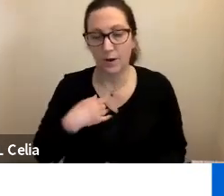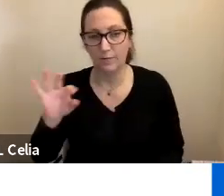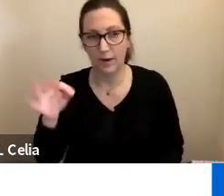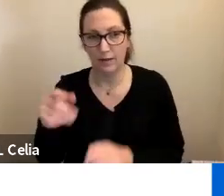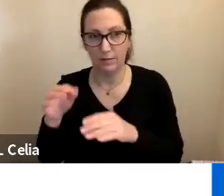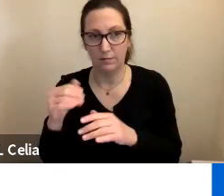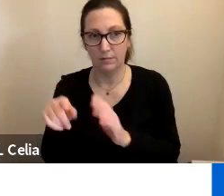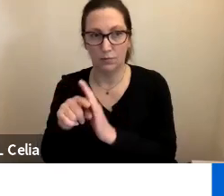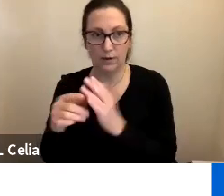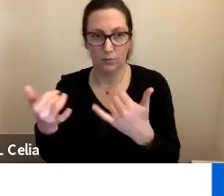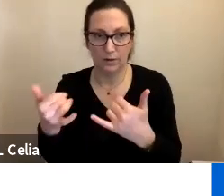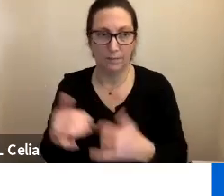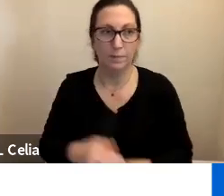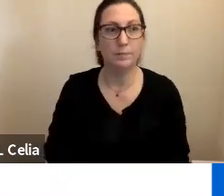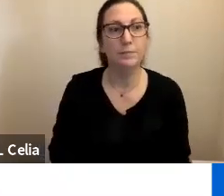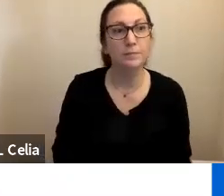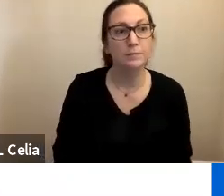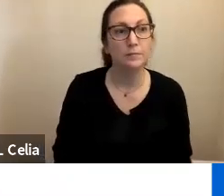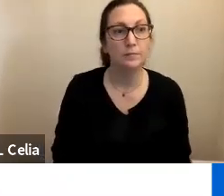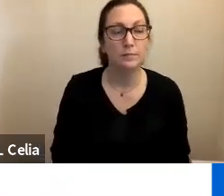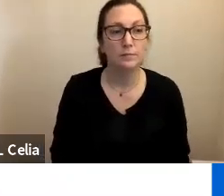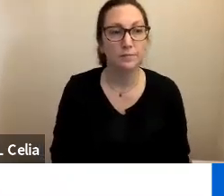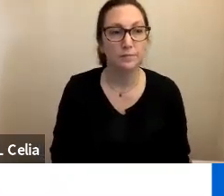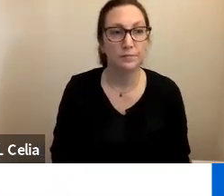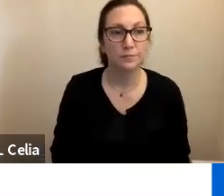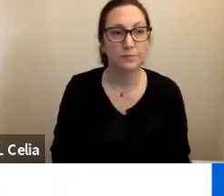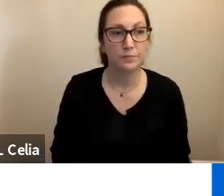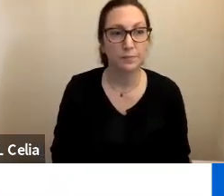grade today. So these are the